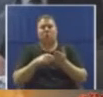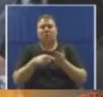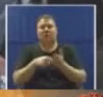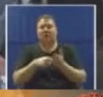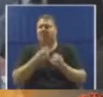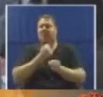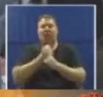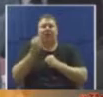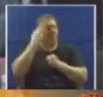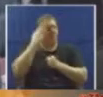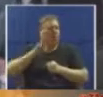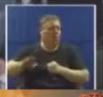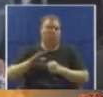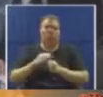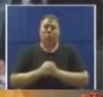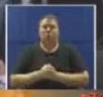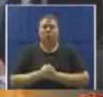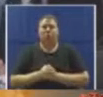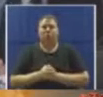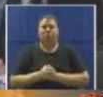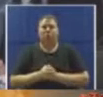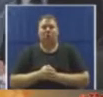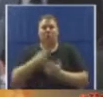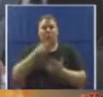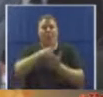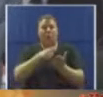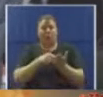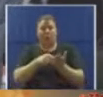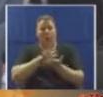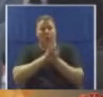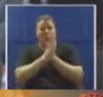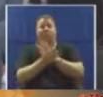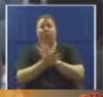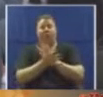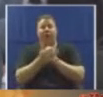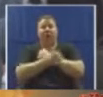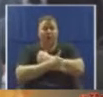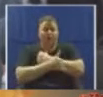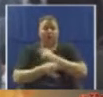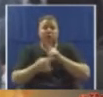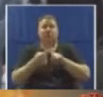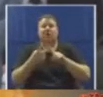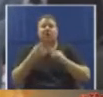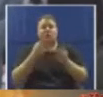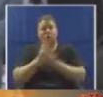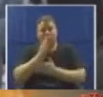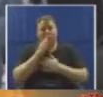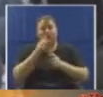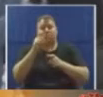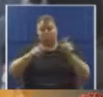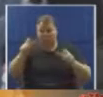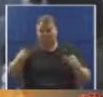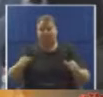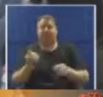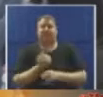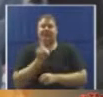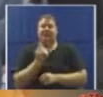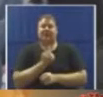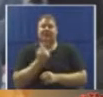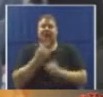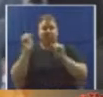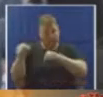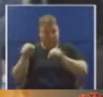be ignored. Any law affecting a country and the right of citizens to self-determination should be subjected